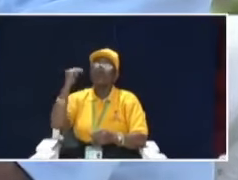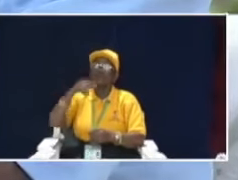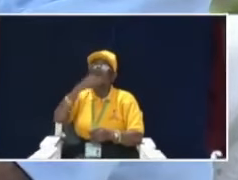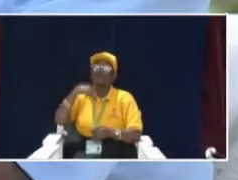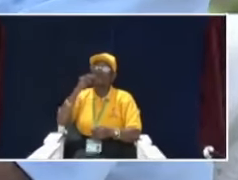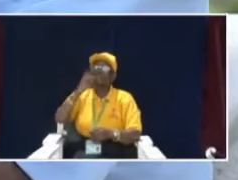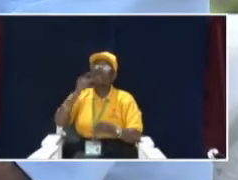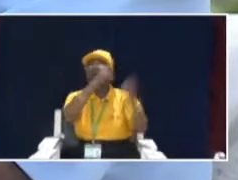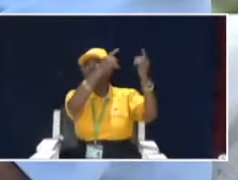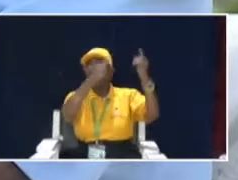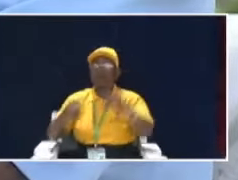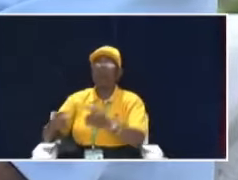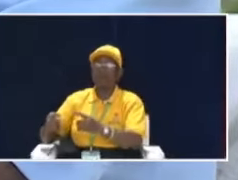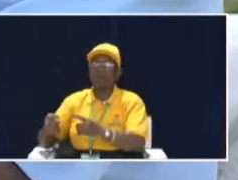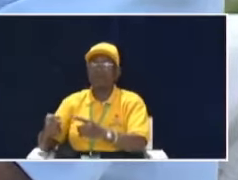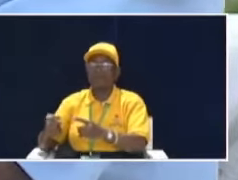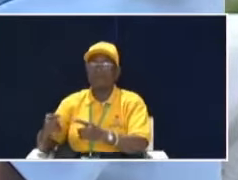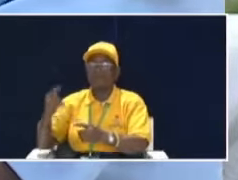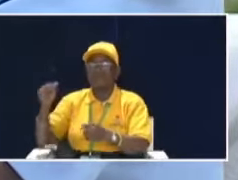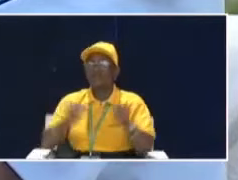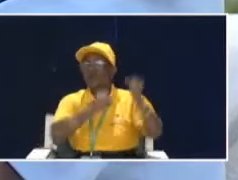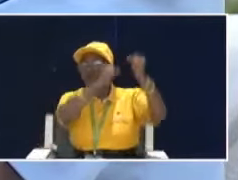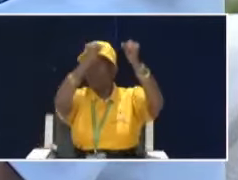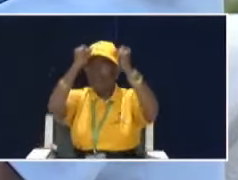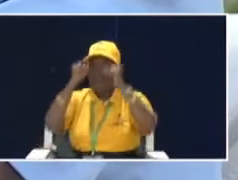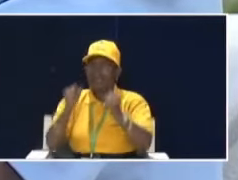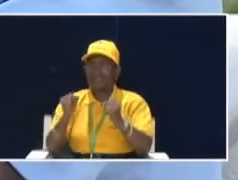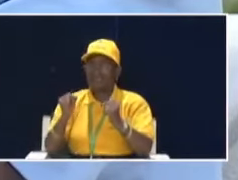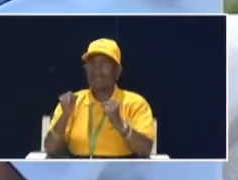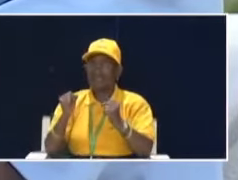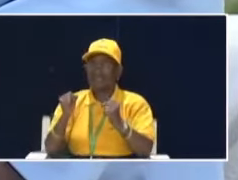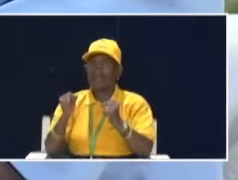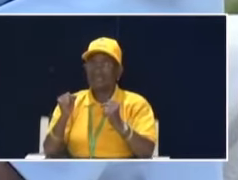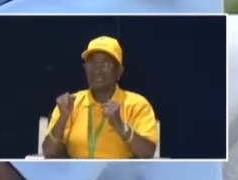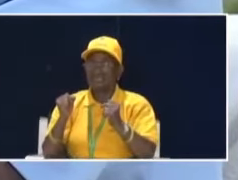who is to come, the Almighty,